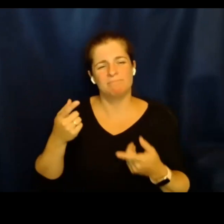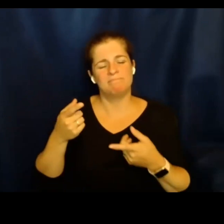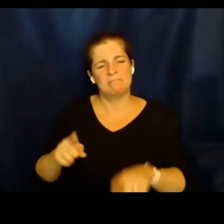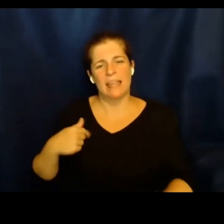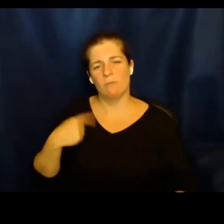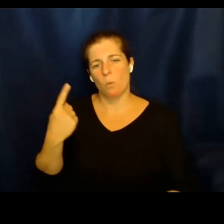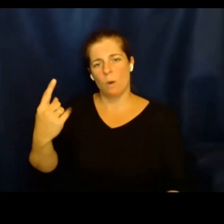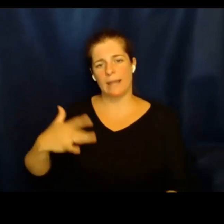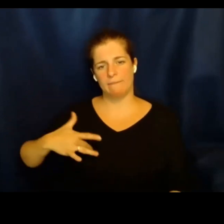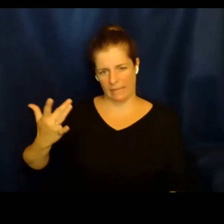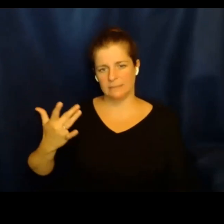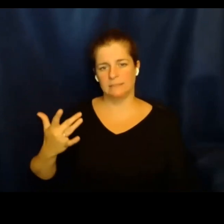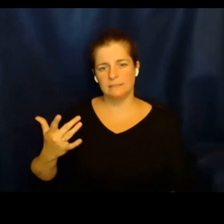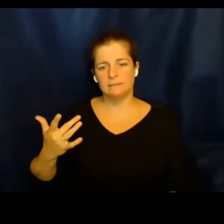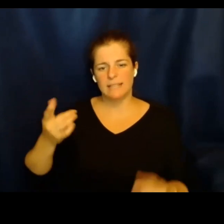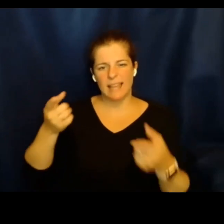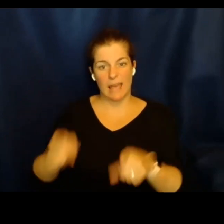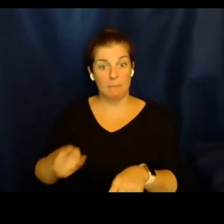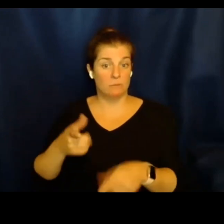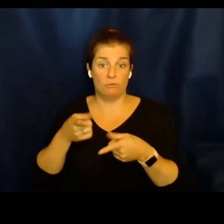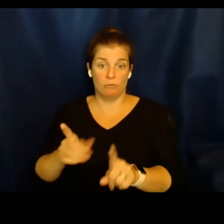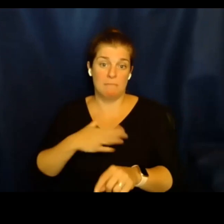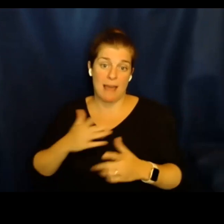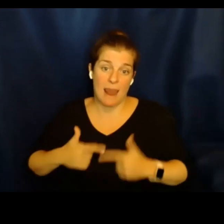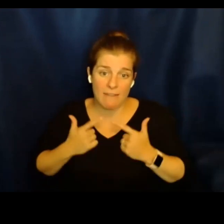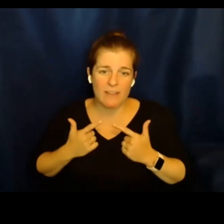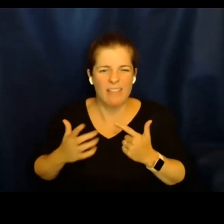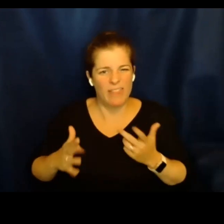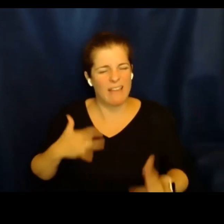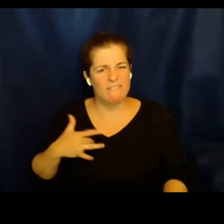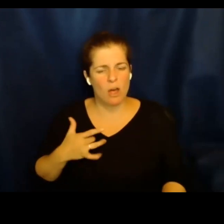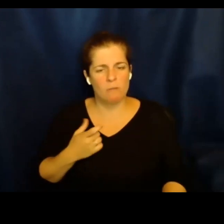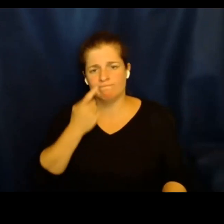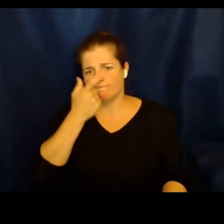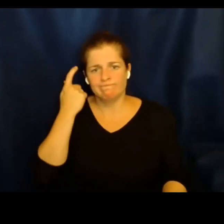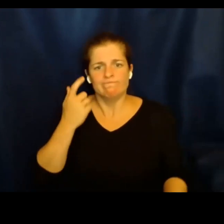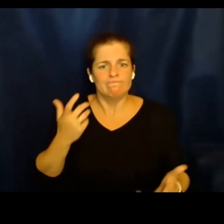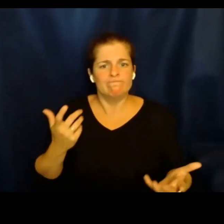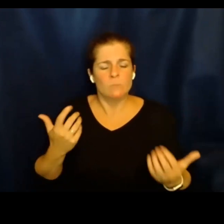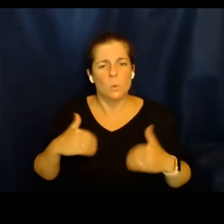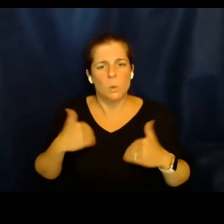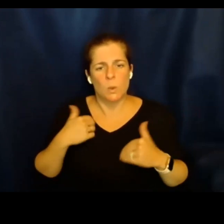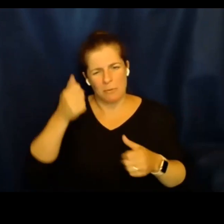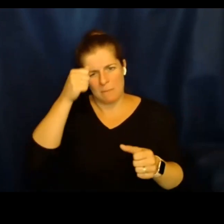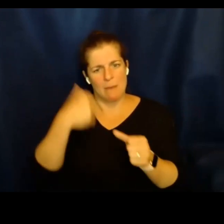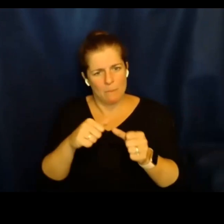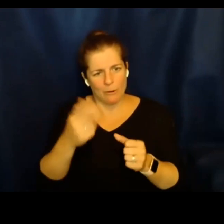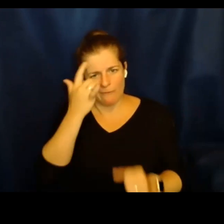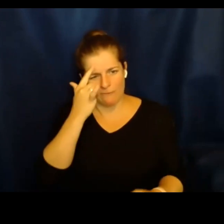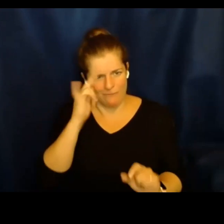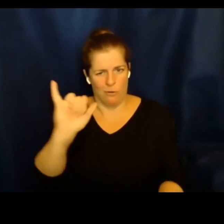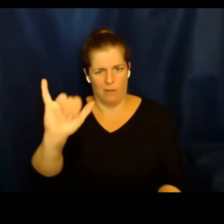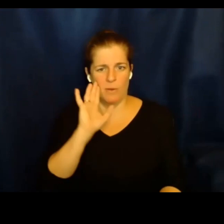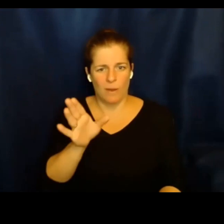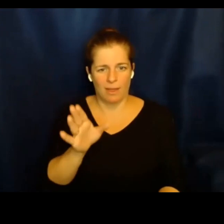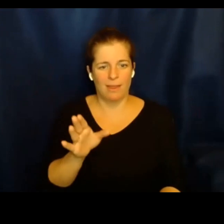happened in my life that marked me forever, and to this day, I keep it in mind, and I'll share